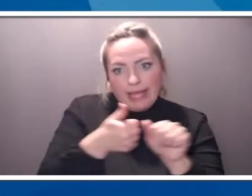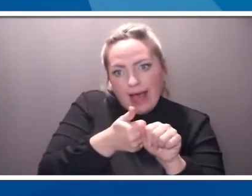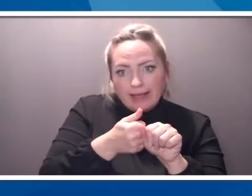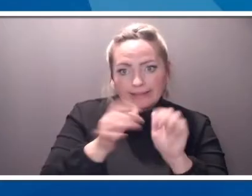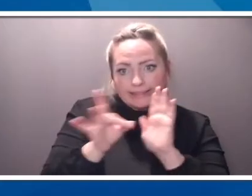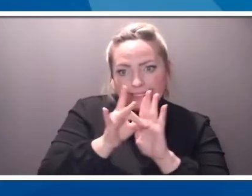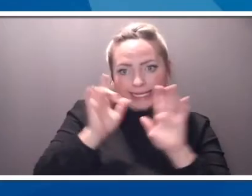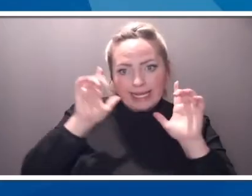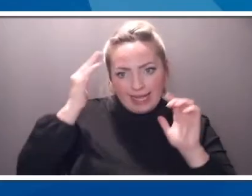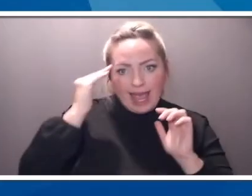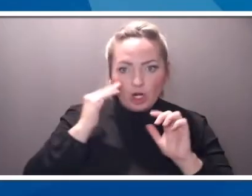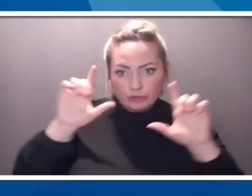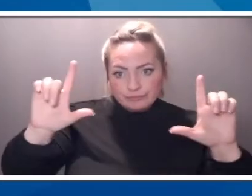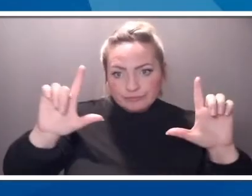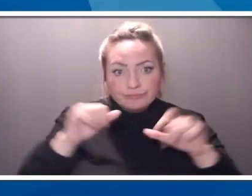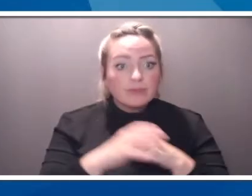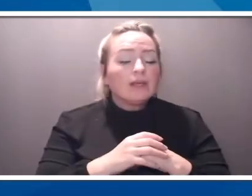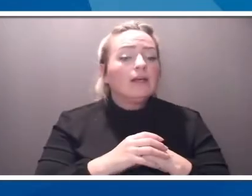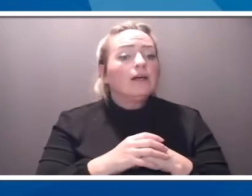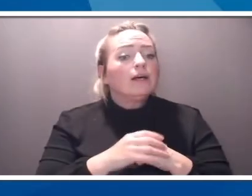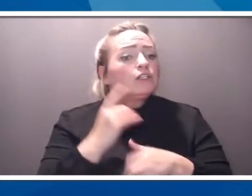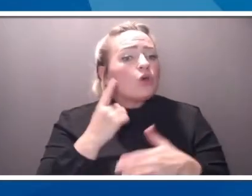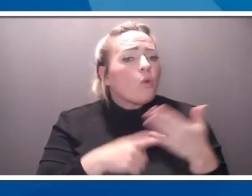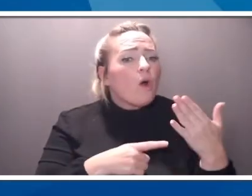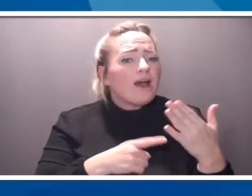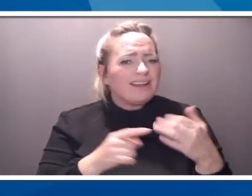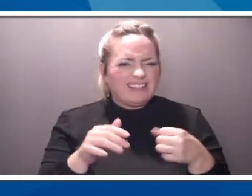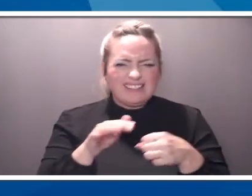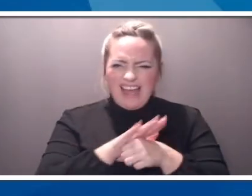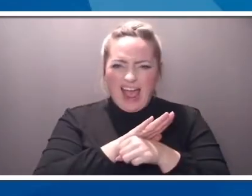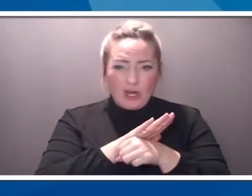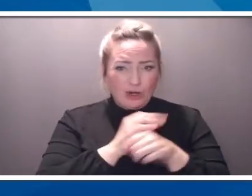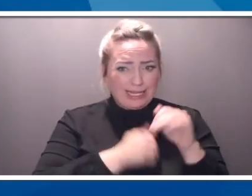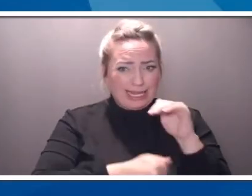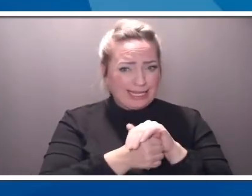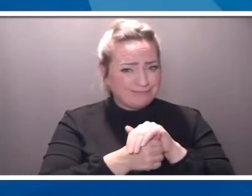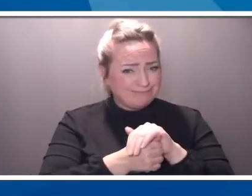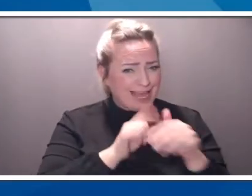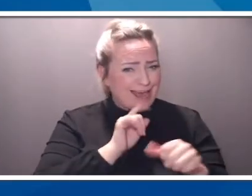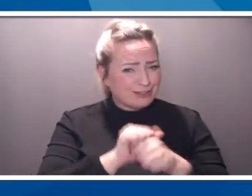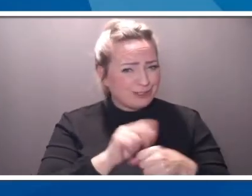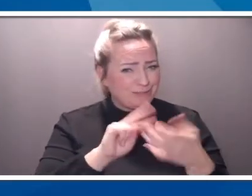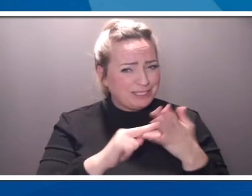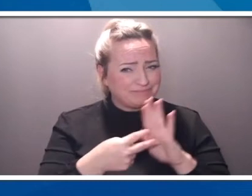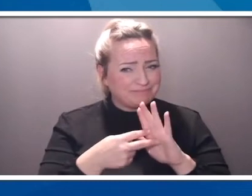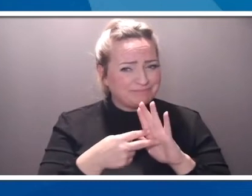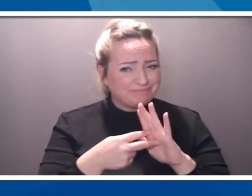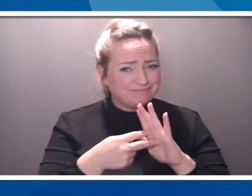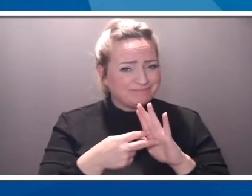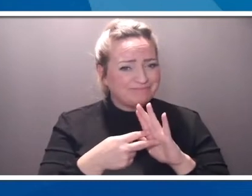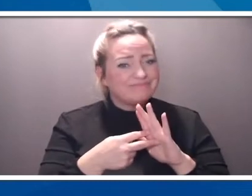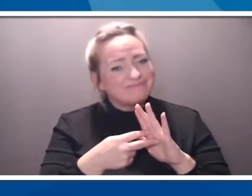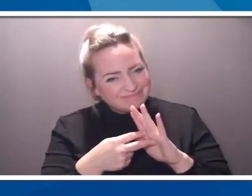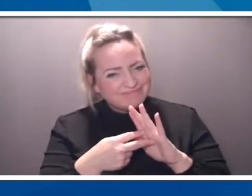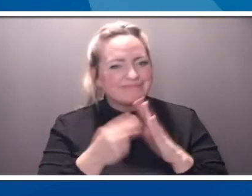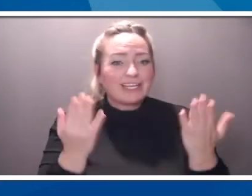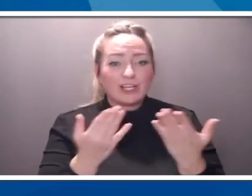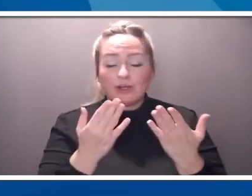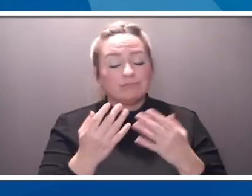completely disappear behind that sticky header. But again, what does entirely hidden actually